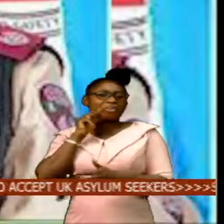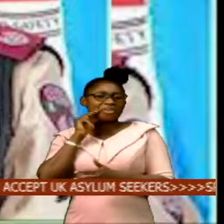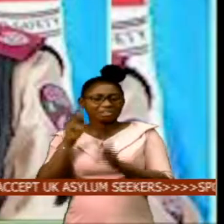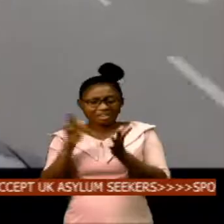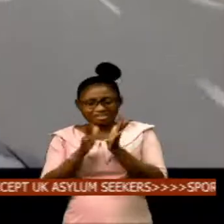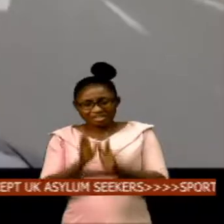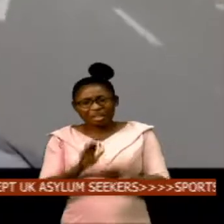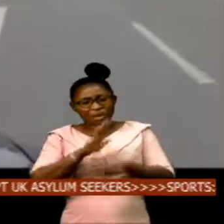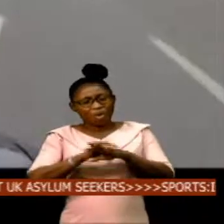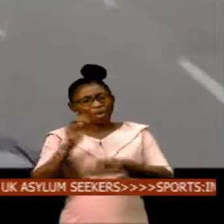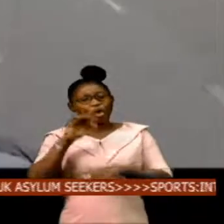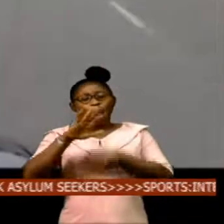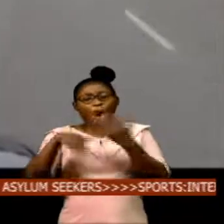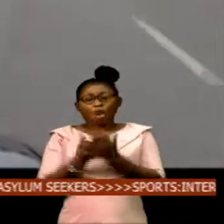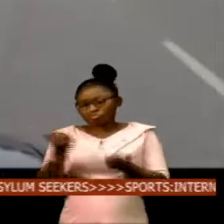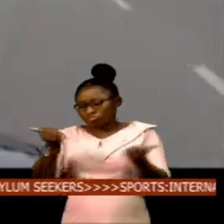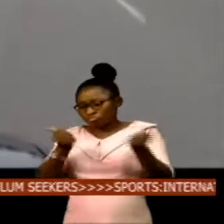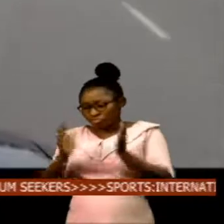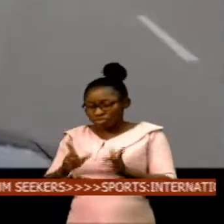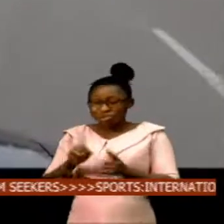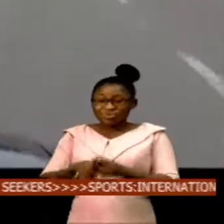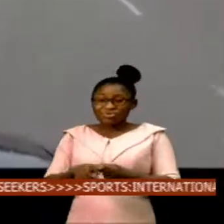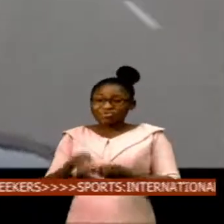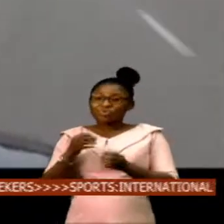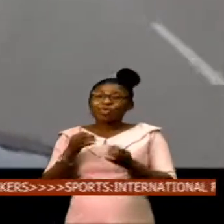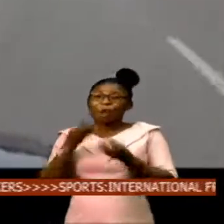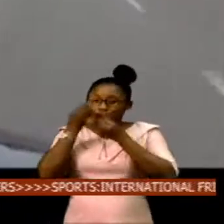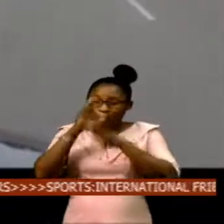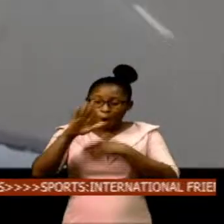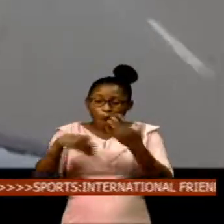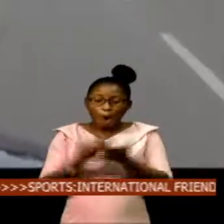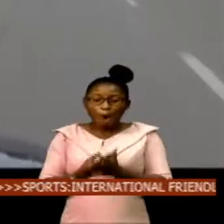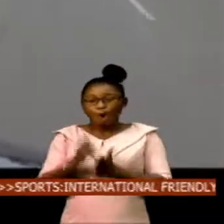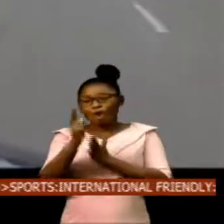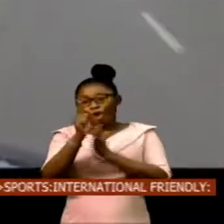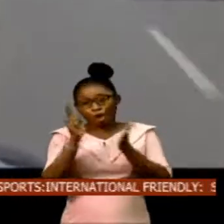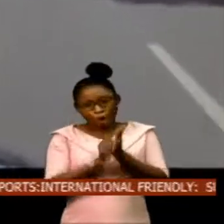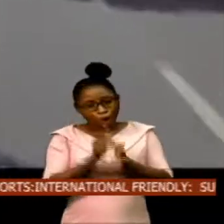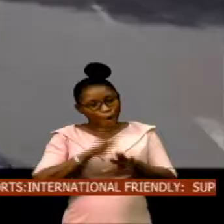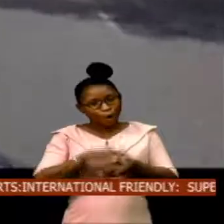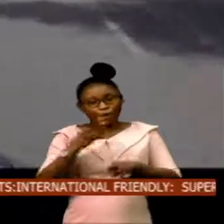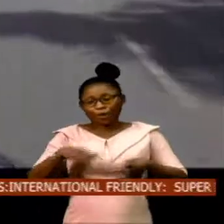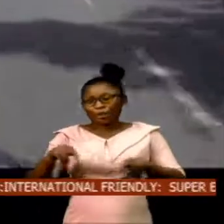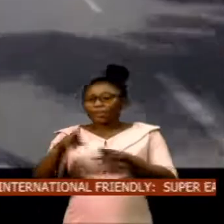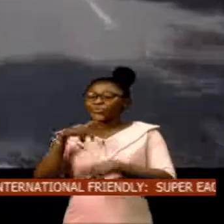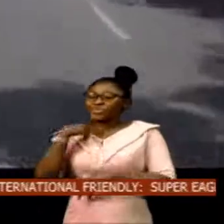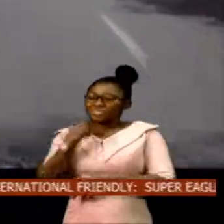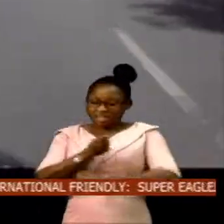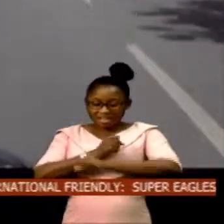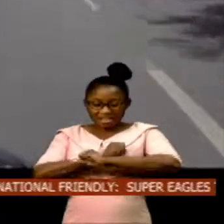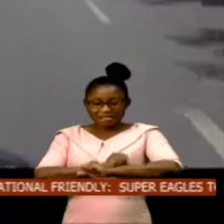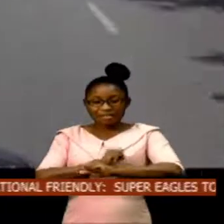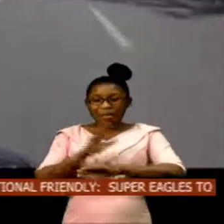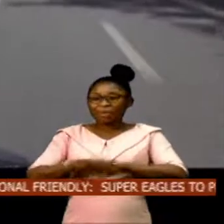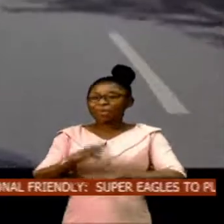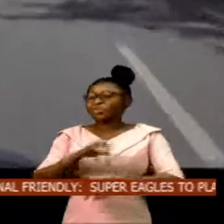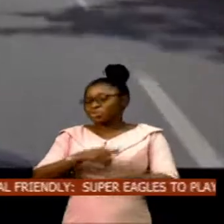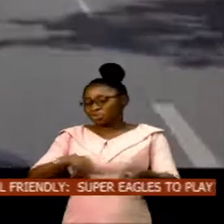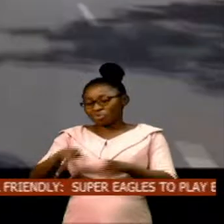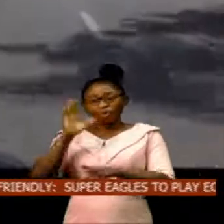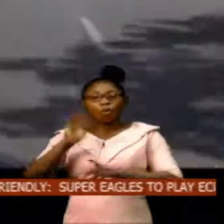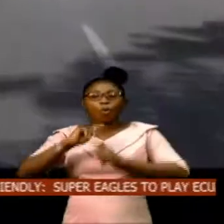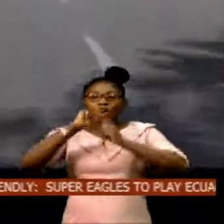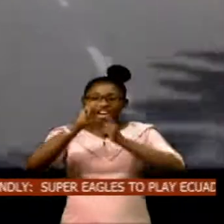all motorists to ensure full compliance with all road traffic laws, saying, "Safety on the roads